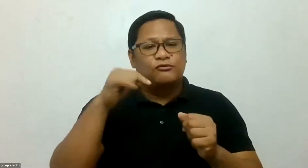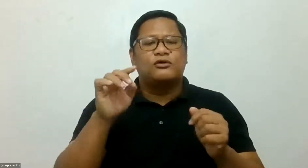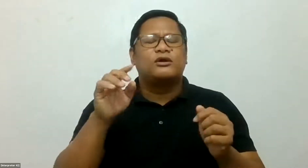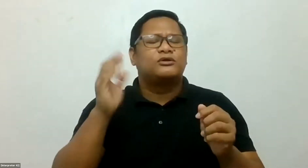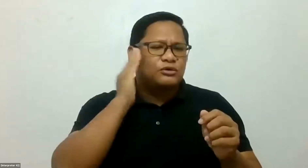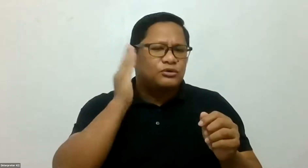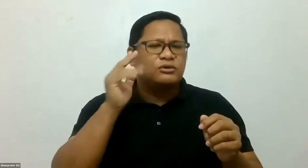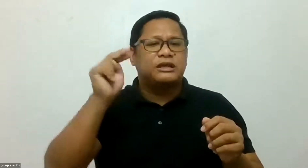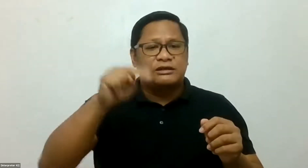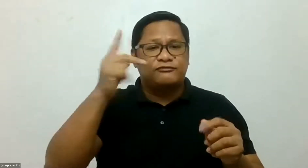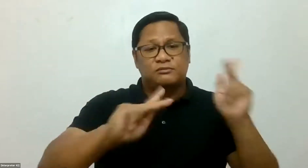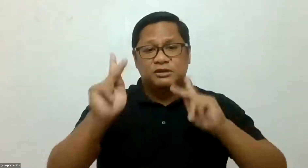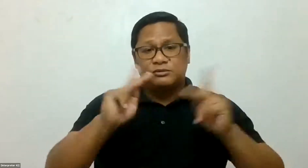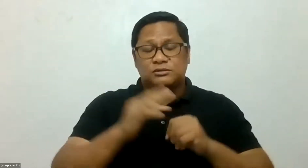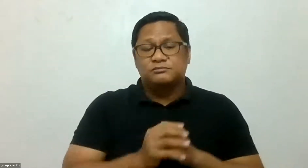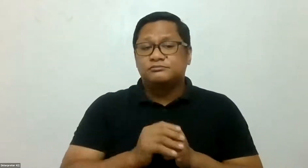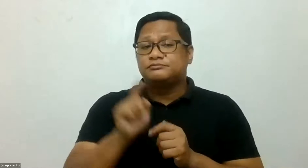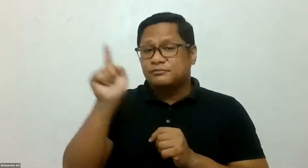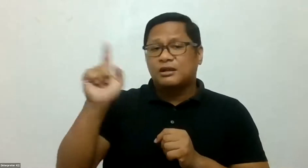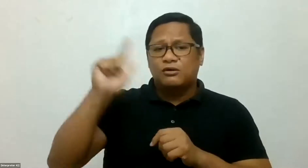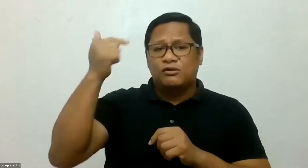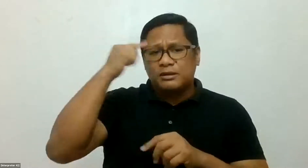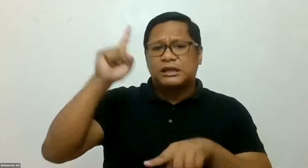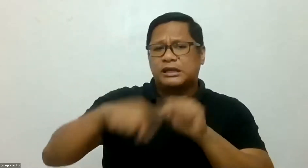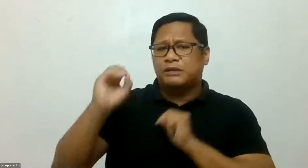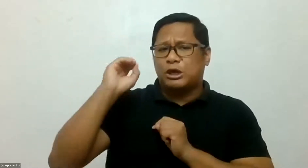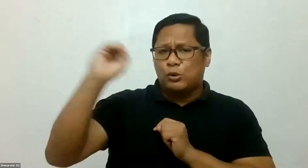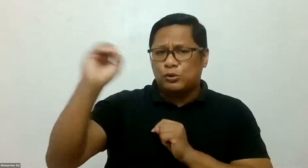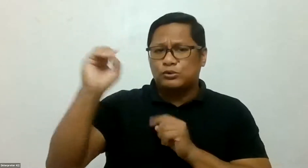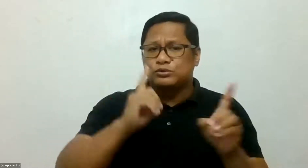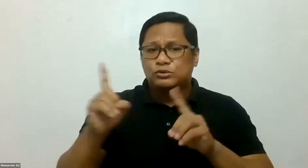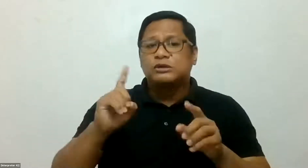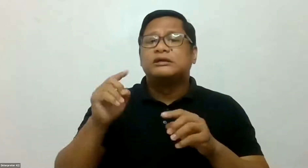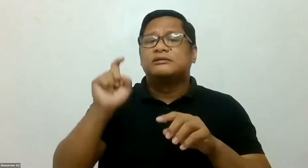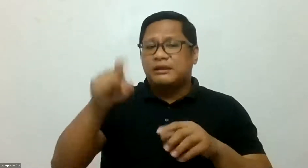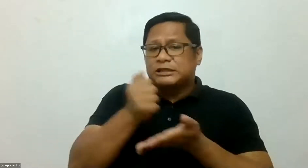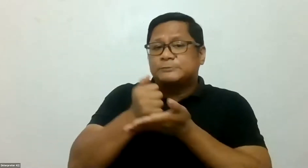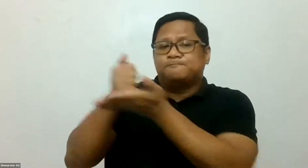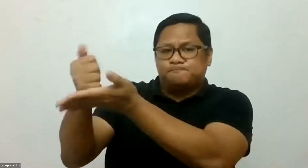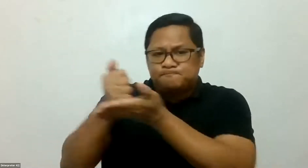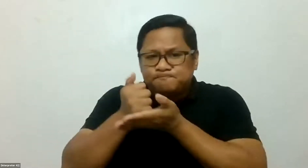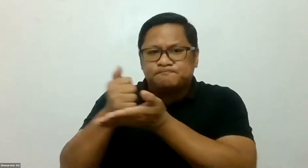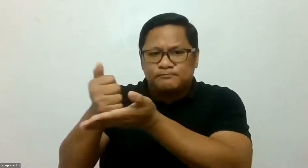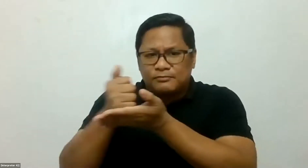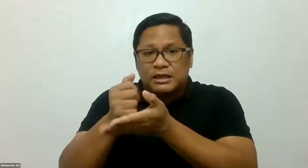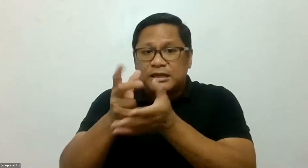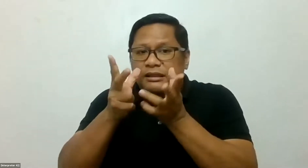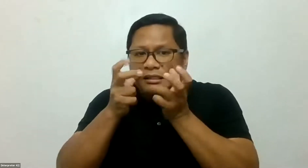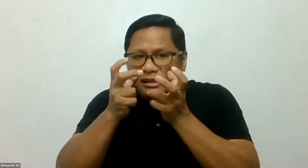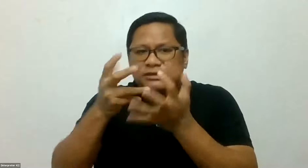policies. I'm also aware that the government cannot do this on their own. We need to help each other. We need to listen to one